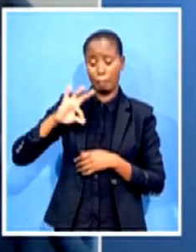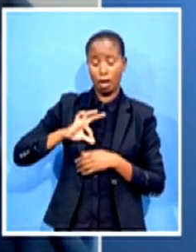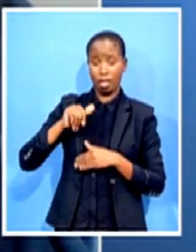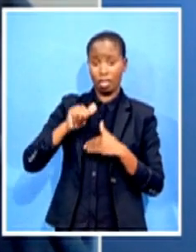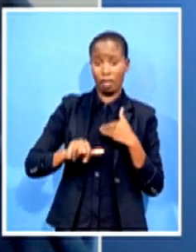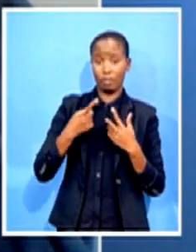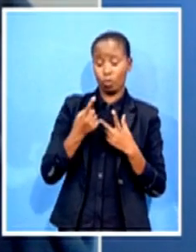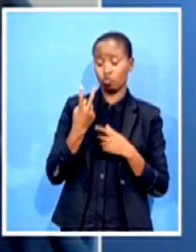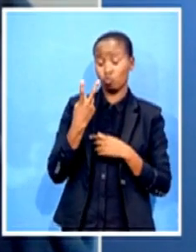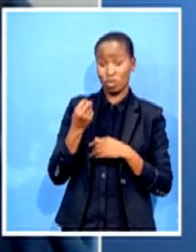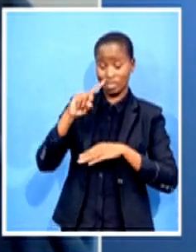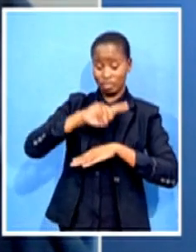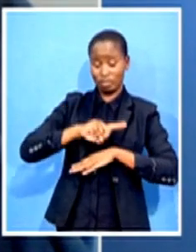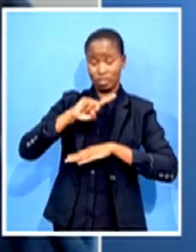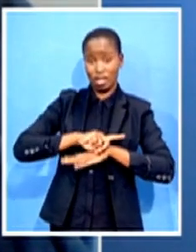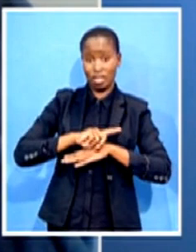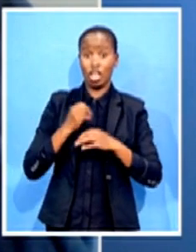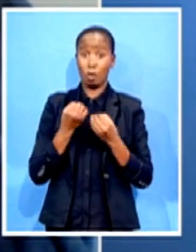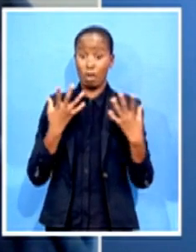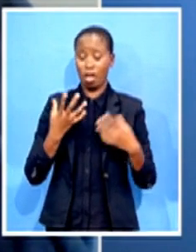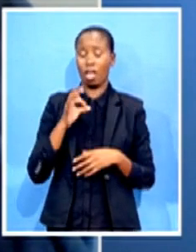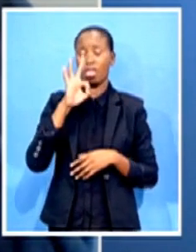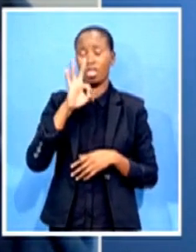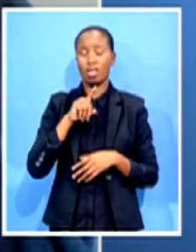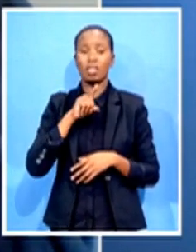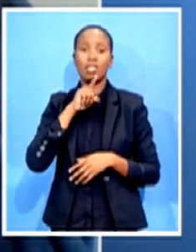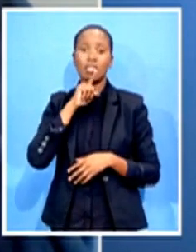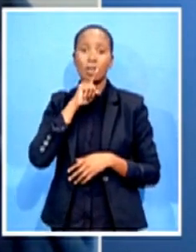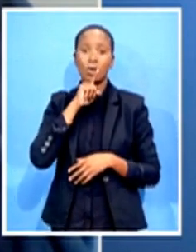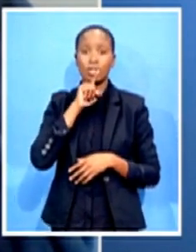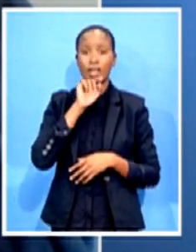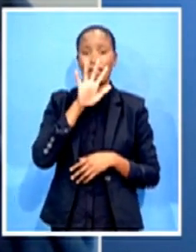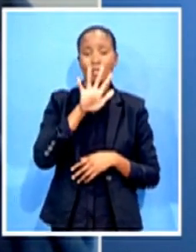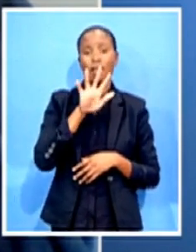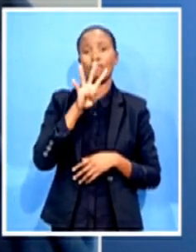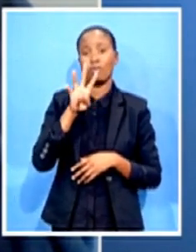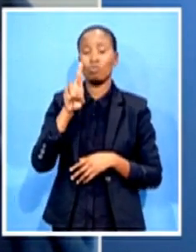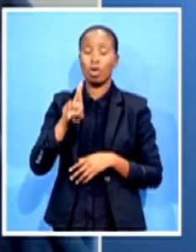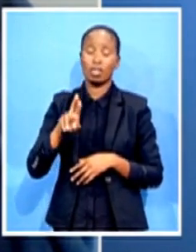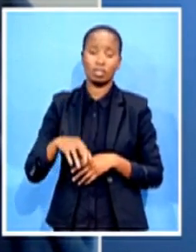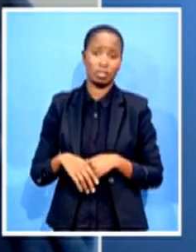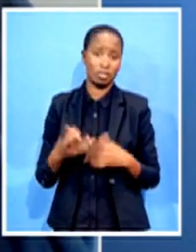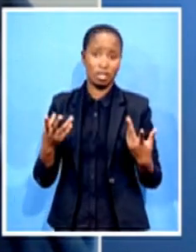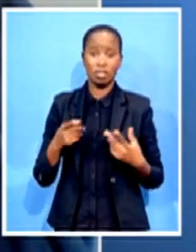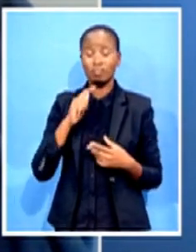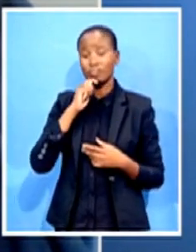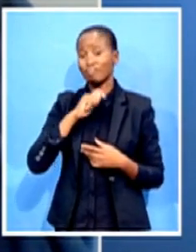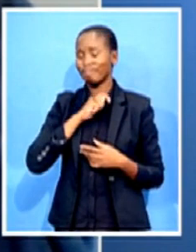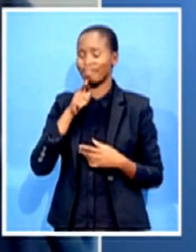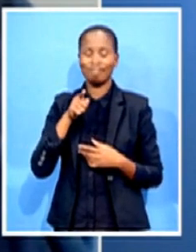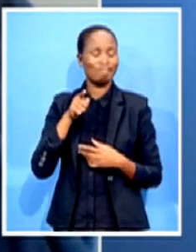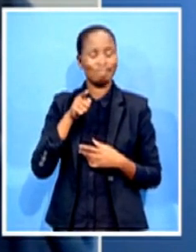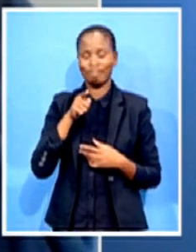at 3,054 rands, which is very, very unreasonable. I mean, you're looking at someone who